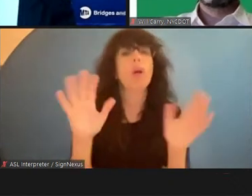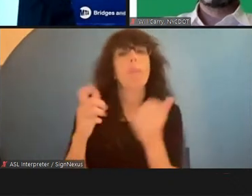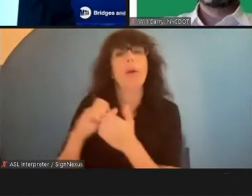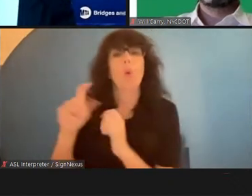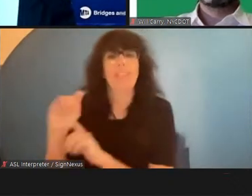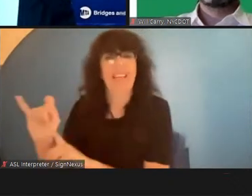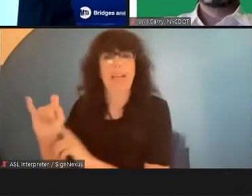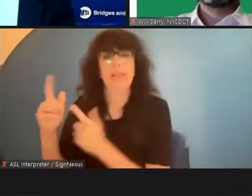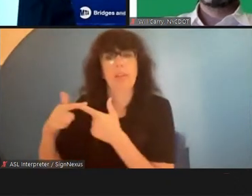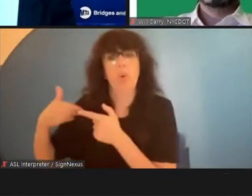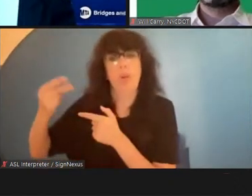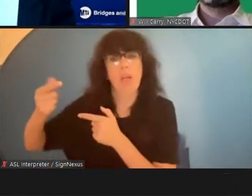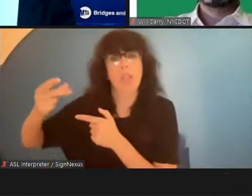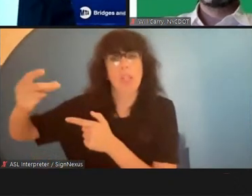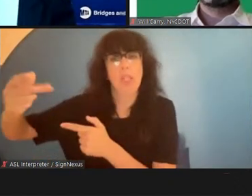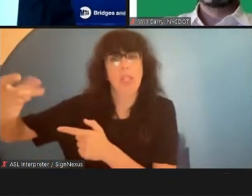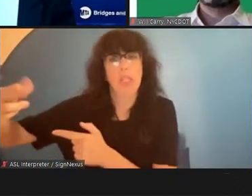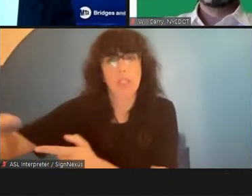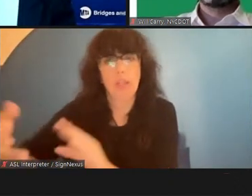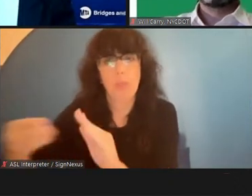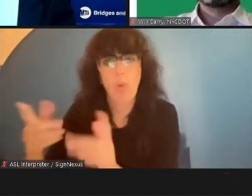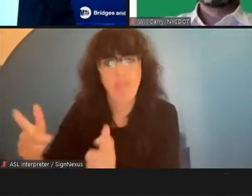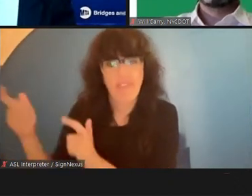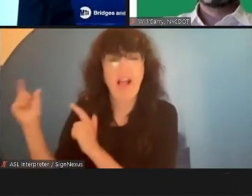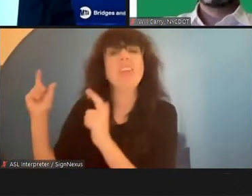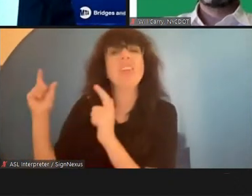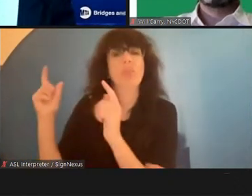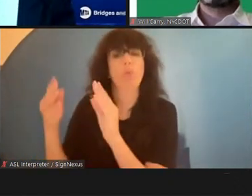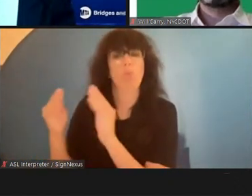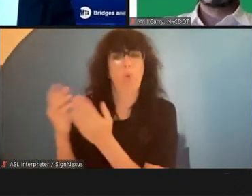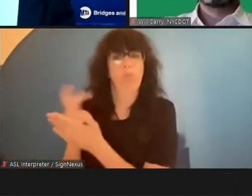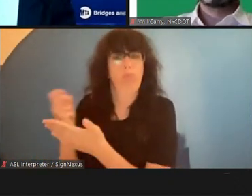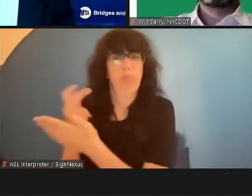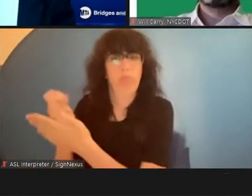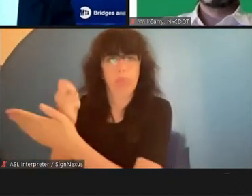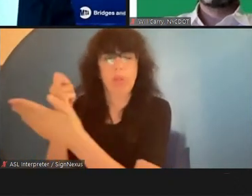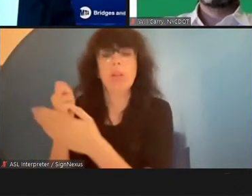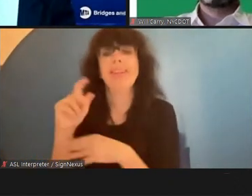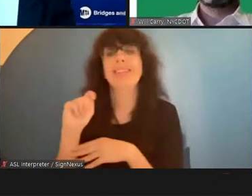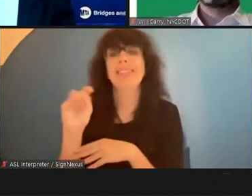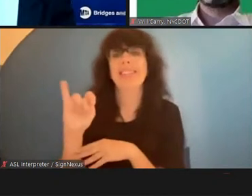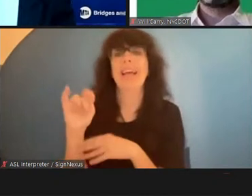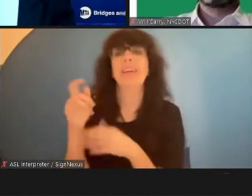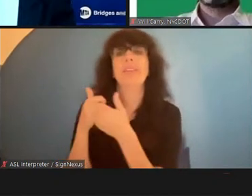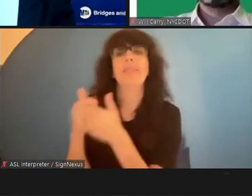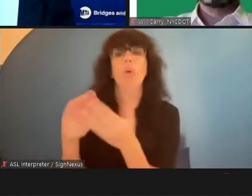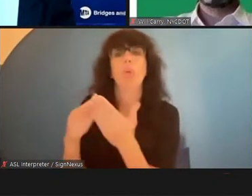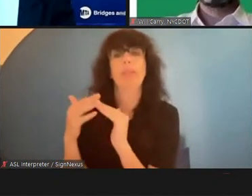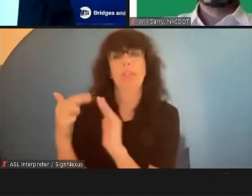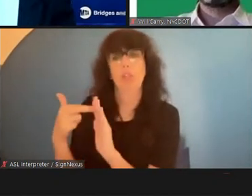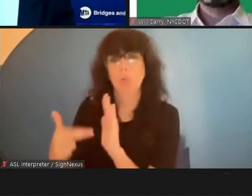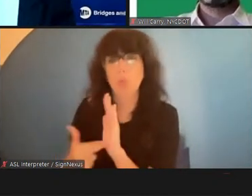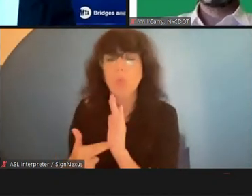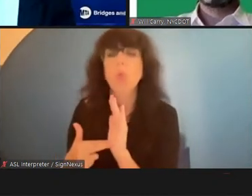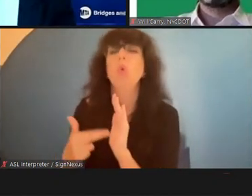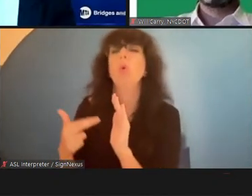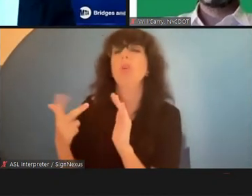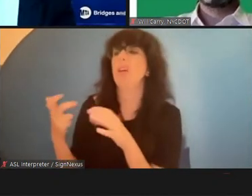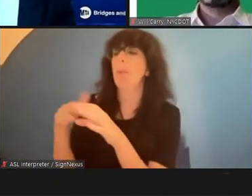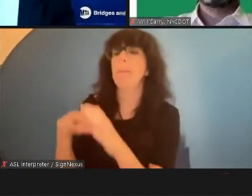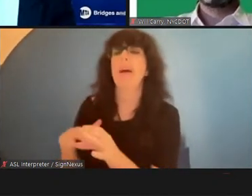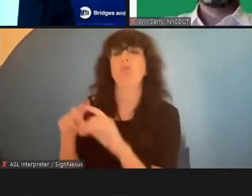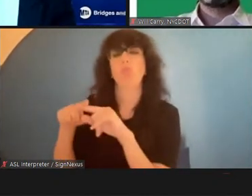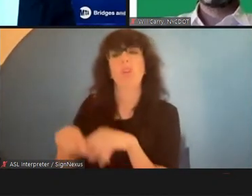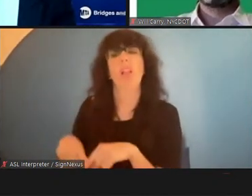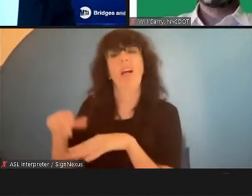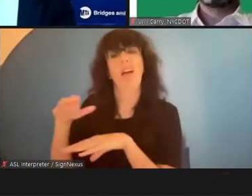rate taxi fares are fixed due to city rules past passengers rely on taxis for a reliable